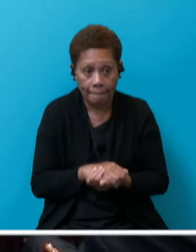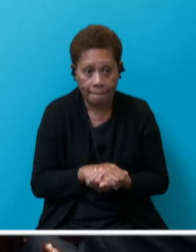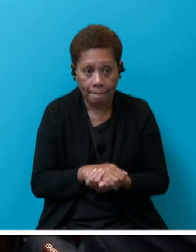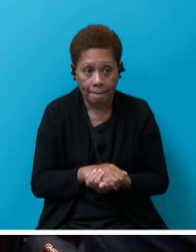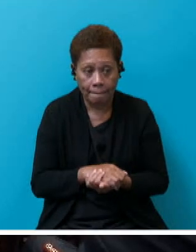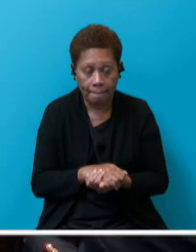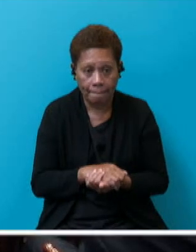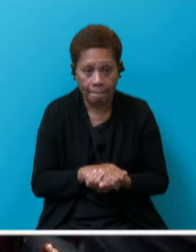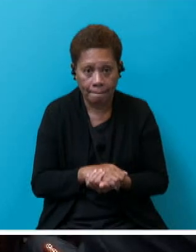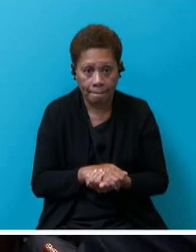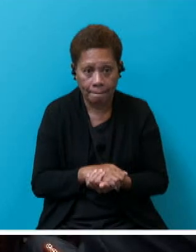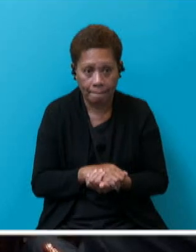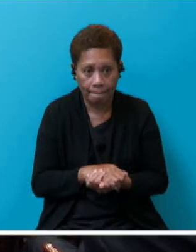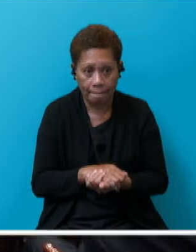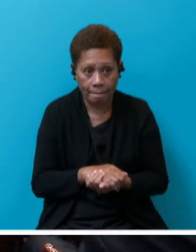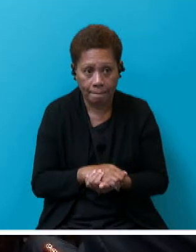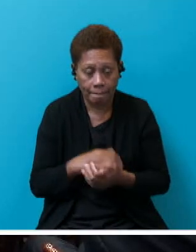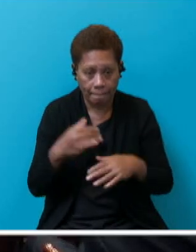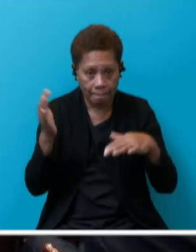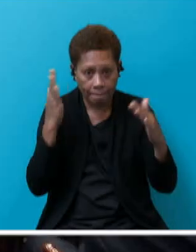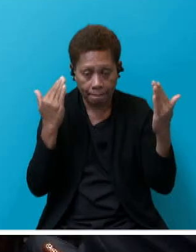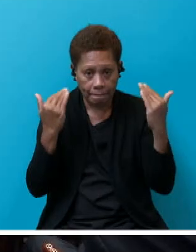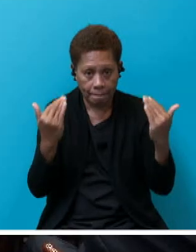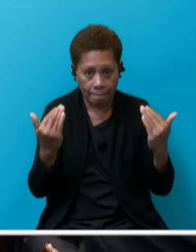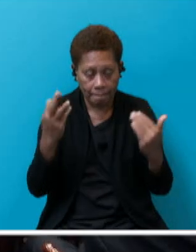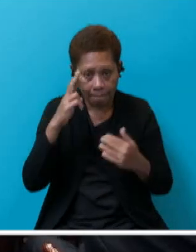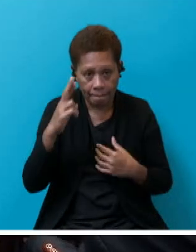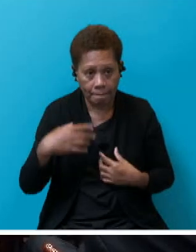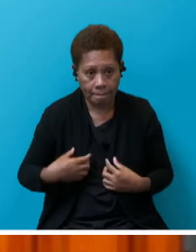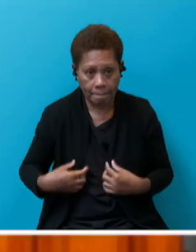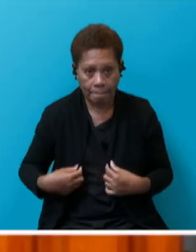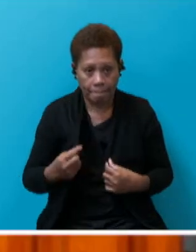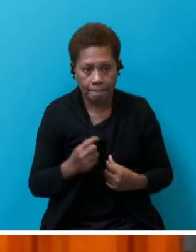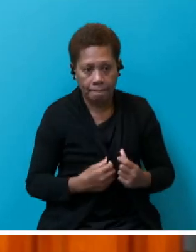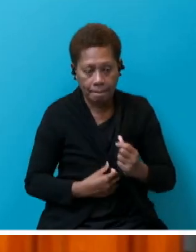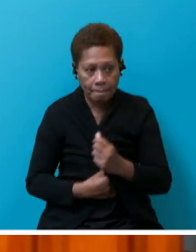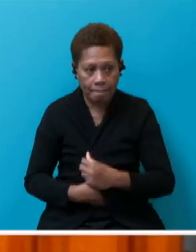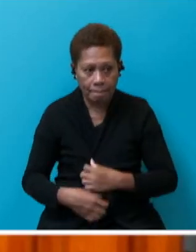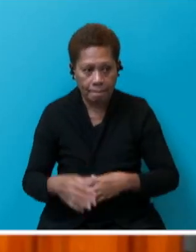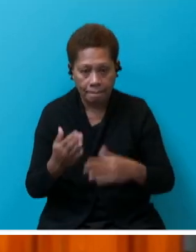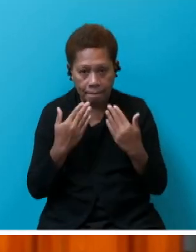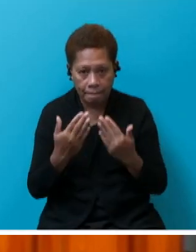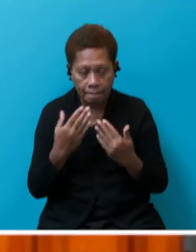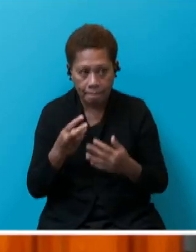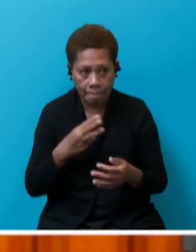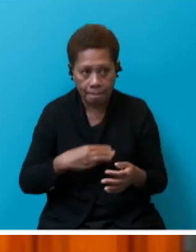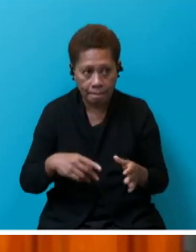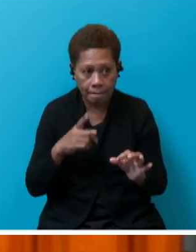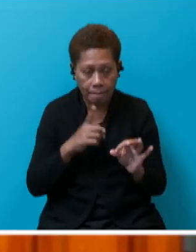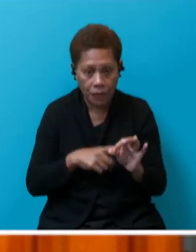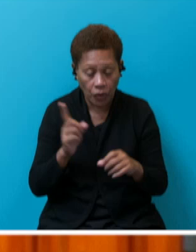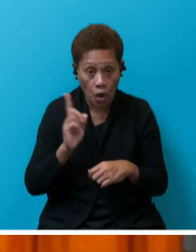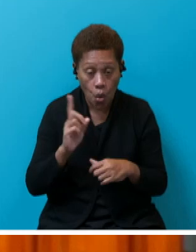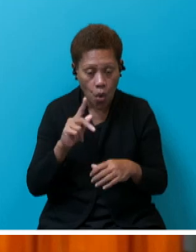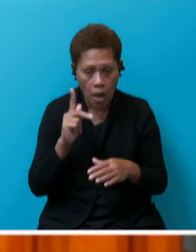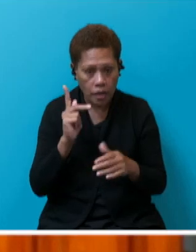Mr. Honourable Nindam, Speaker, sir. you have the floor. Thank you, Honourable Minister, for the answer. Just a question. What is the